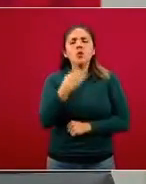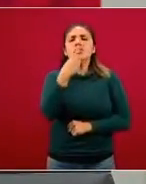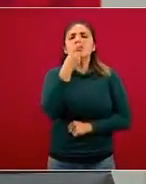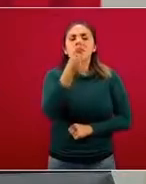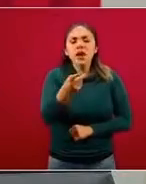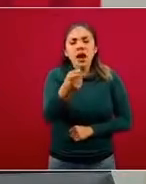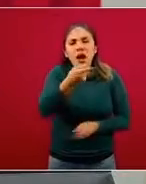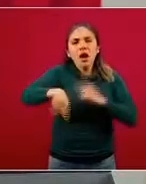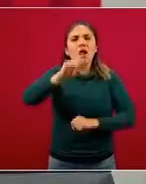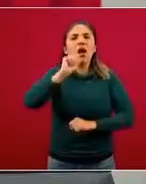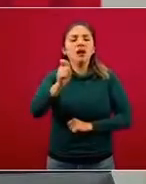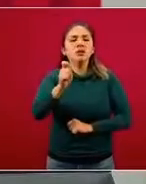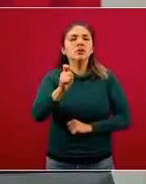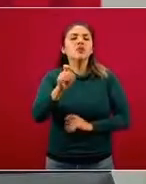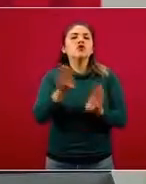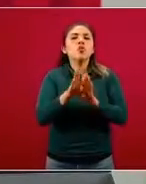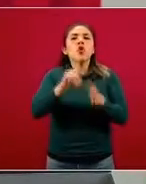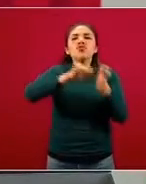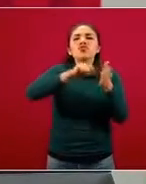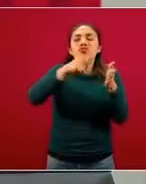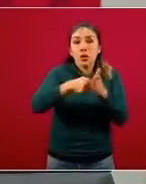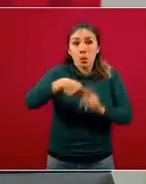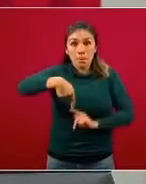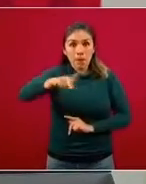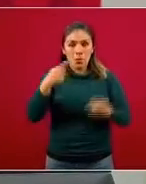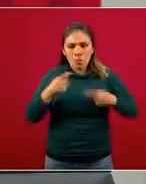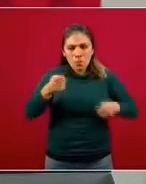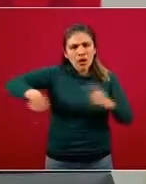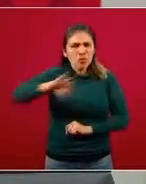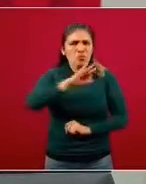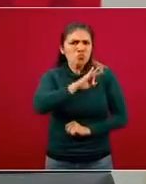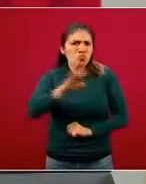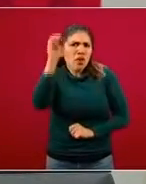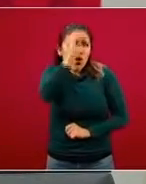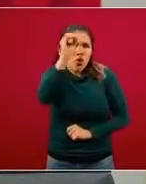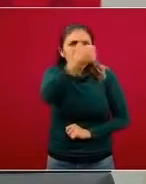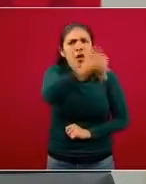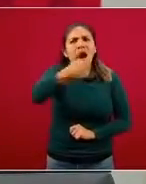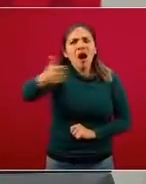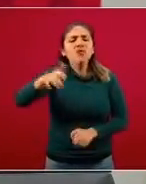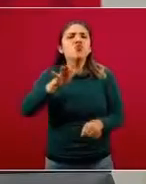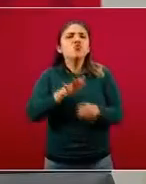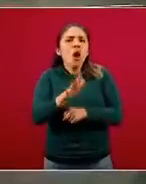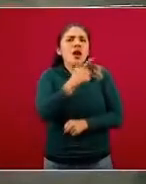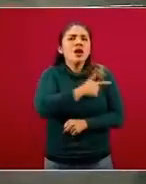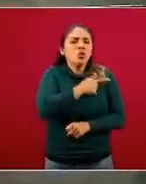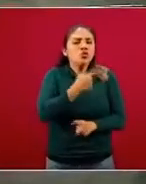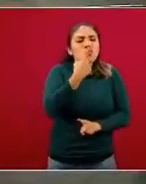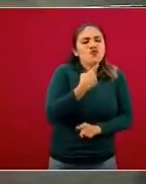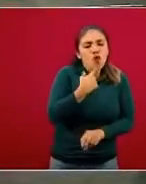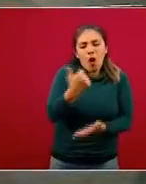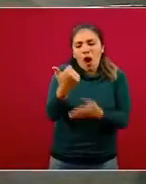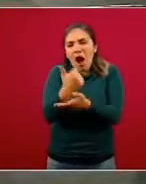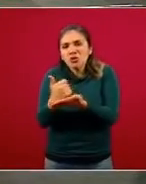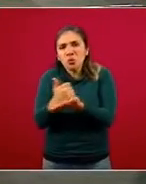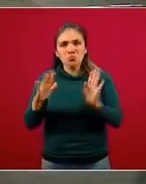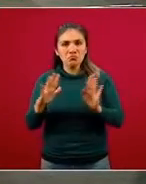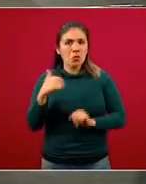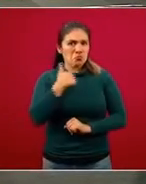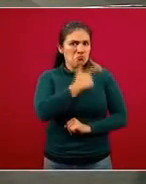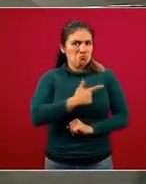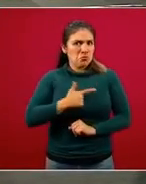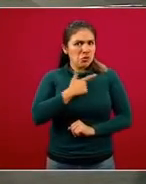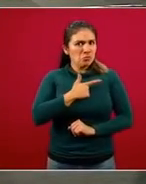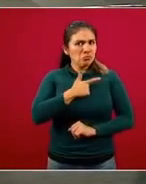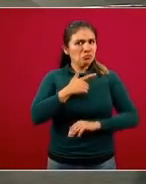working here, we're talking about a technical message, we're talking about science. That doesn't mean that people can't opine.